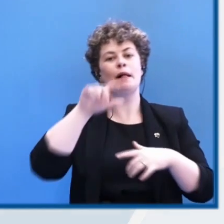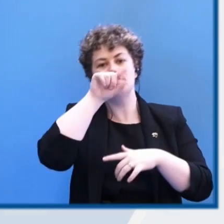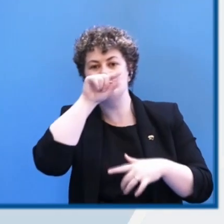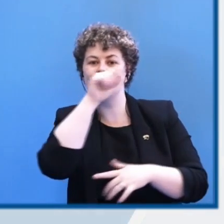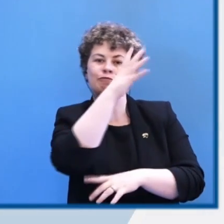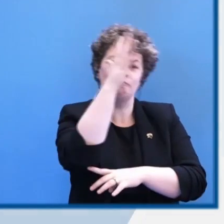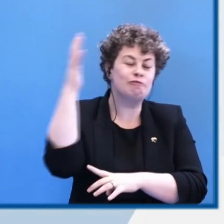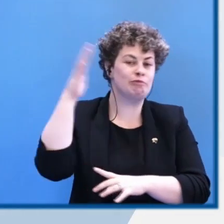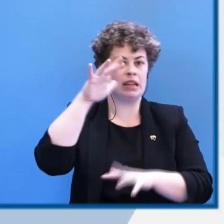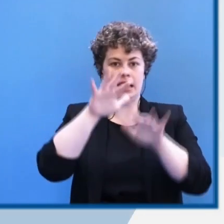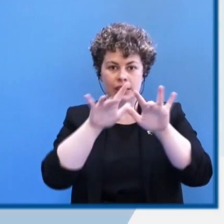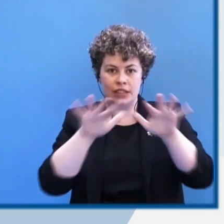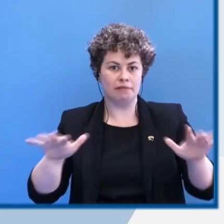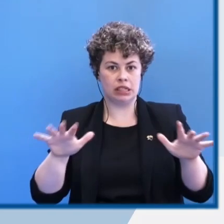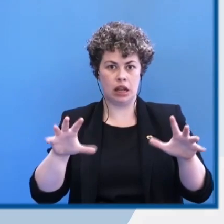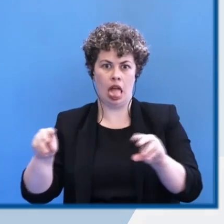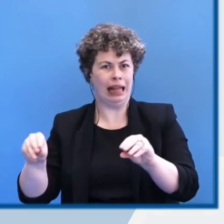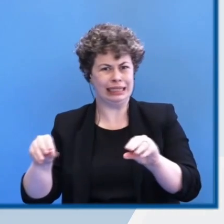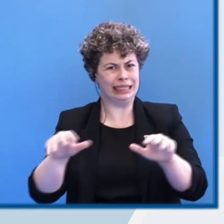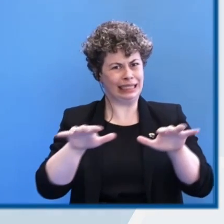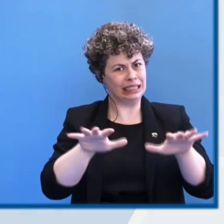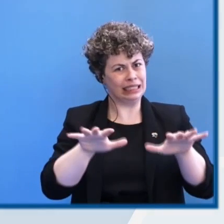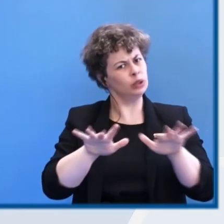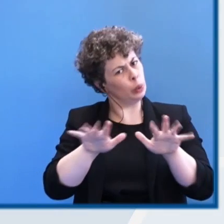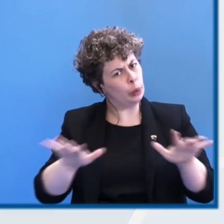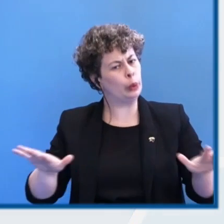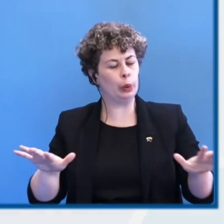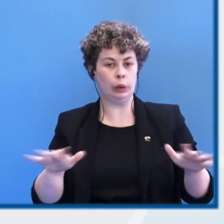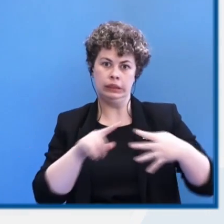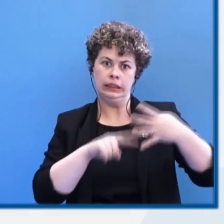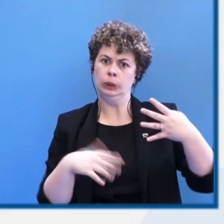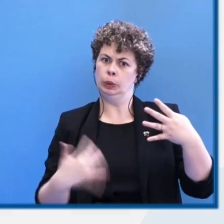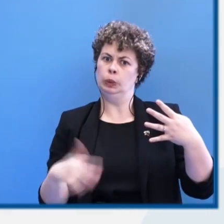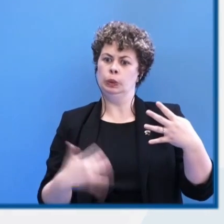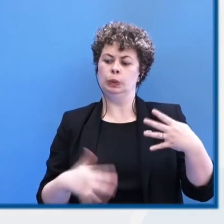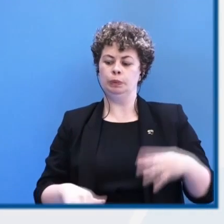well-being are of different types. We have mainly